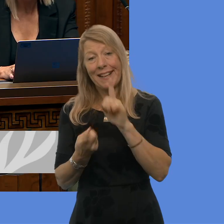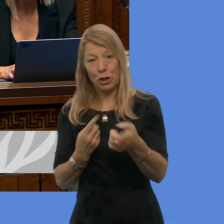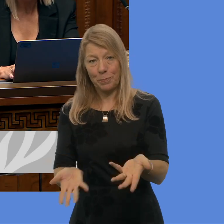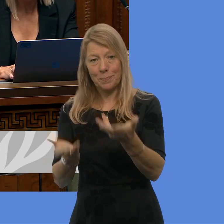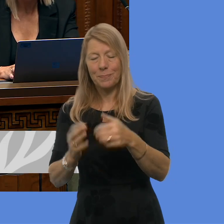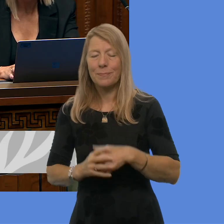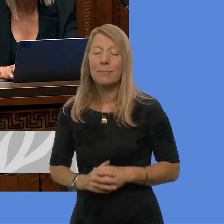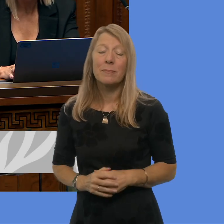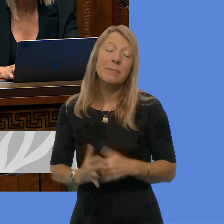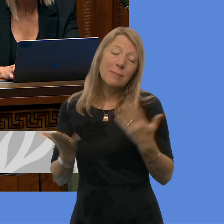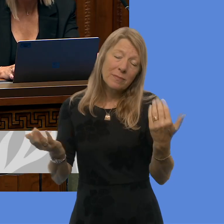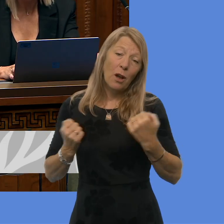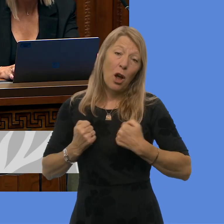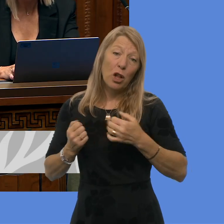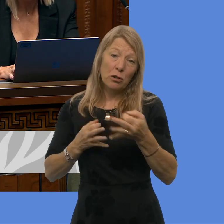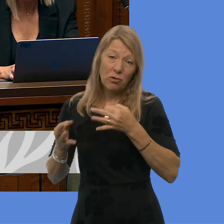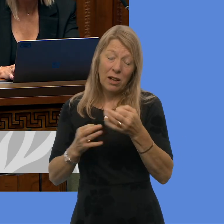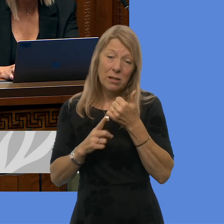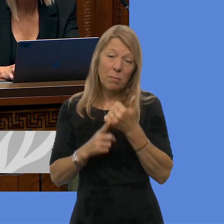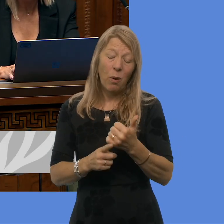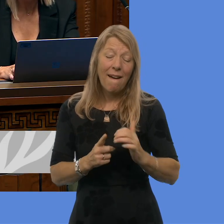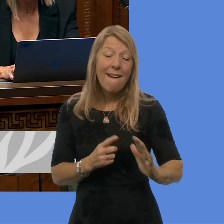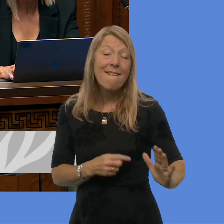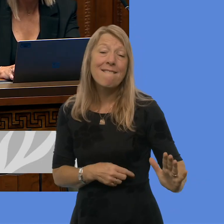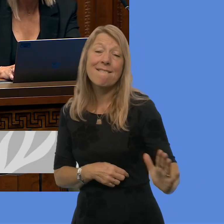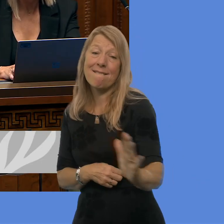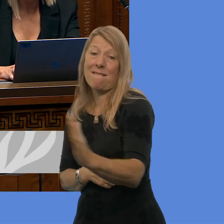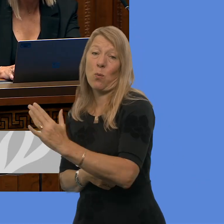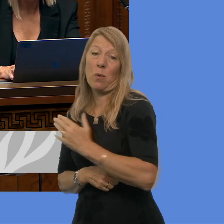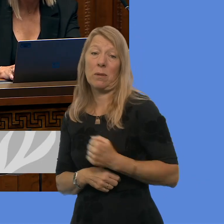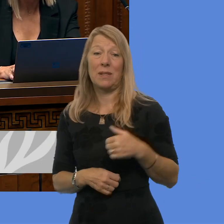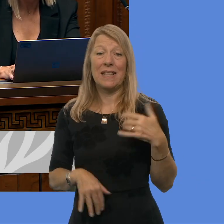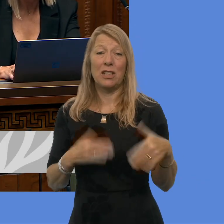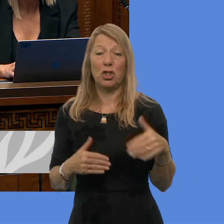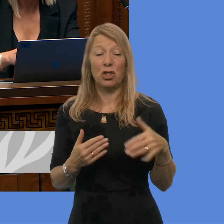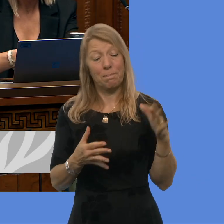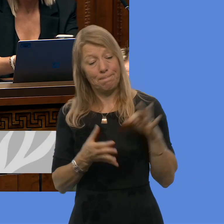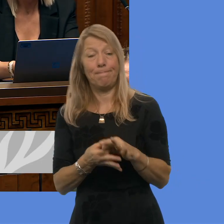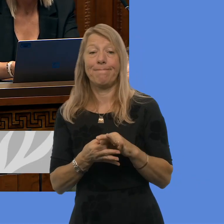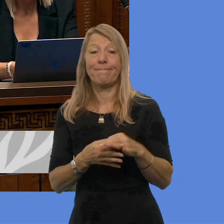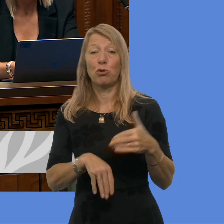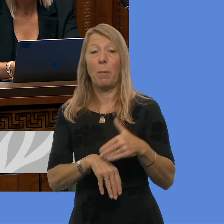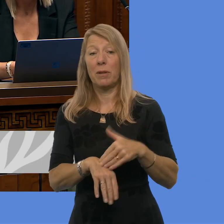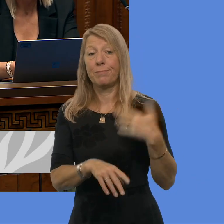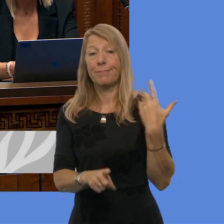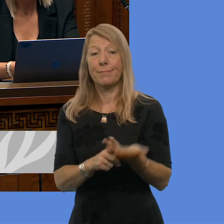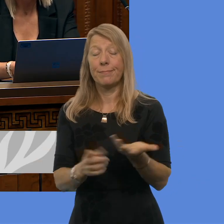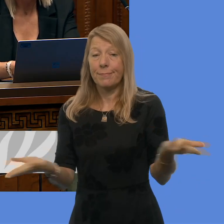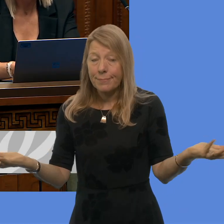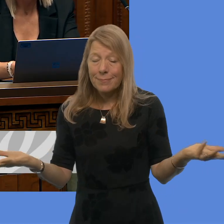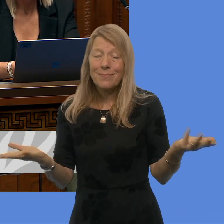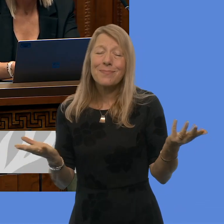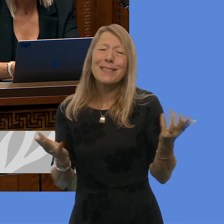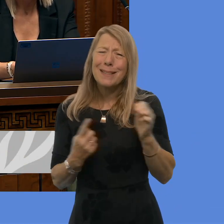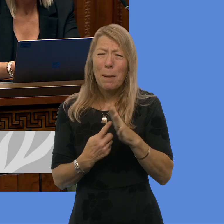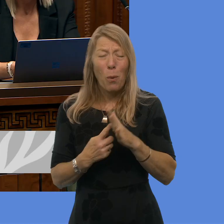strategy for victims and survivors is to support all people that have been injured throughout the conflict here, and I think that it's important that it is all-inclusive, that we